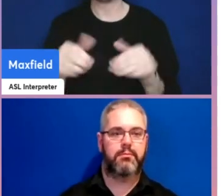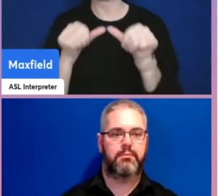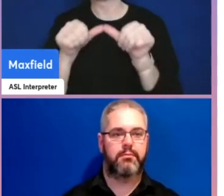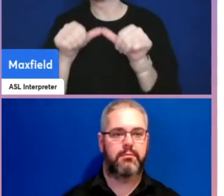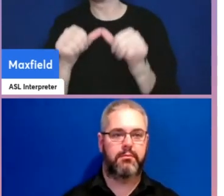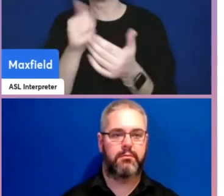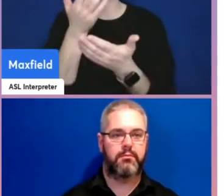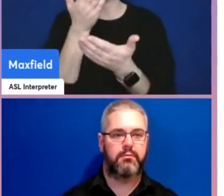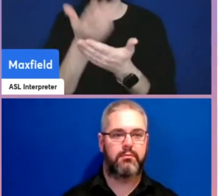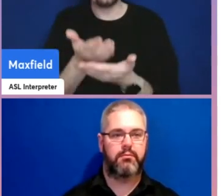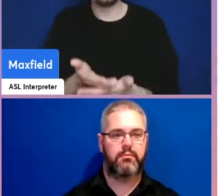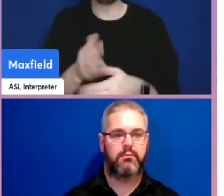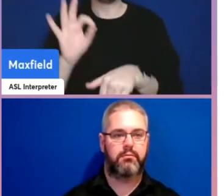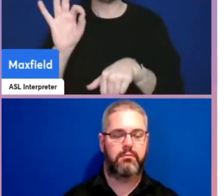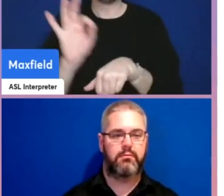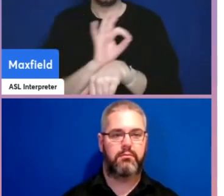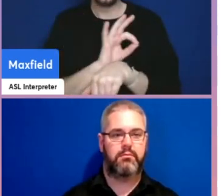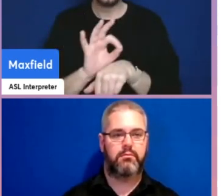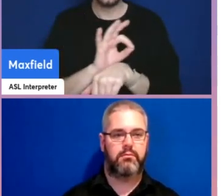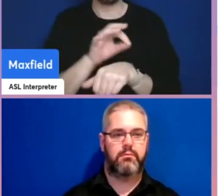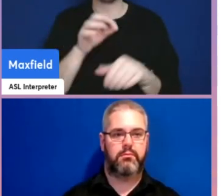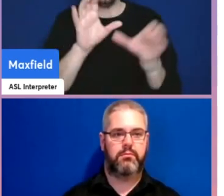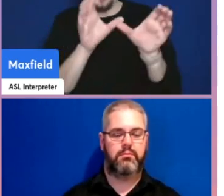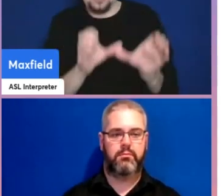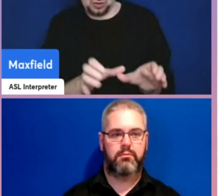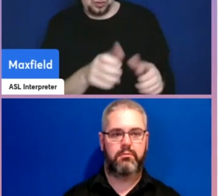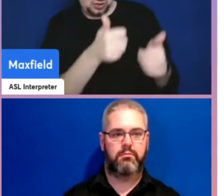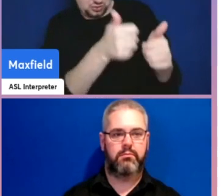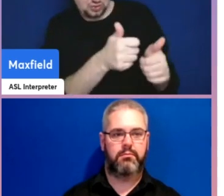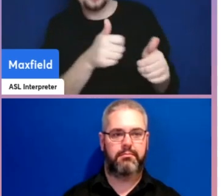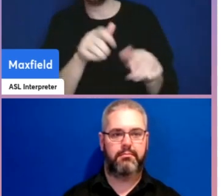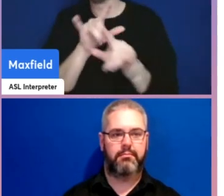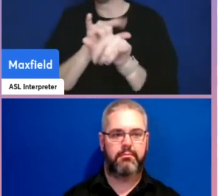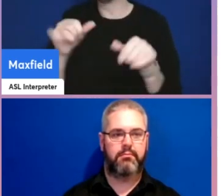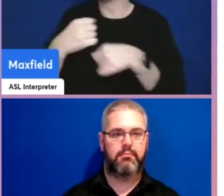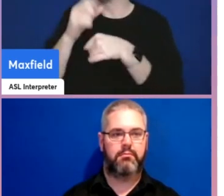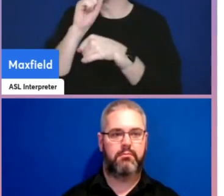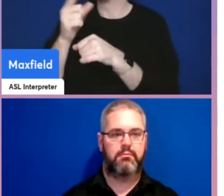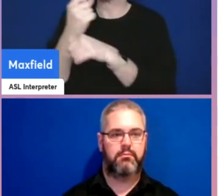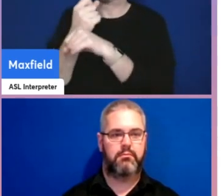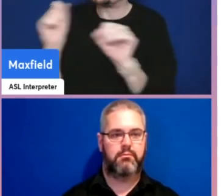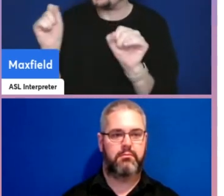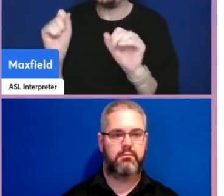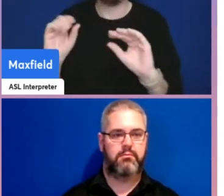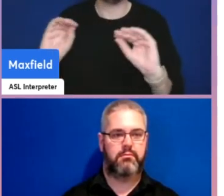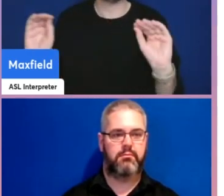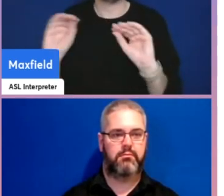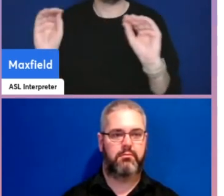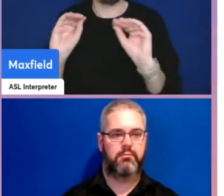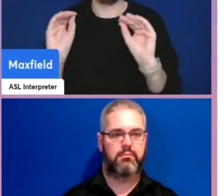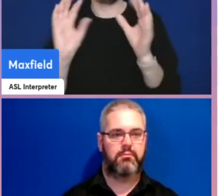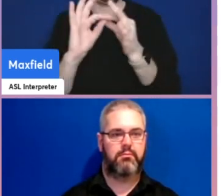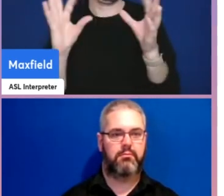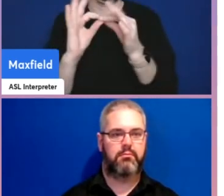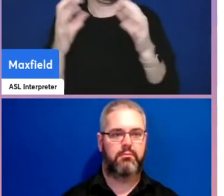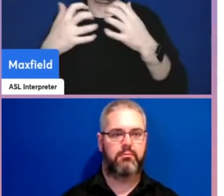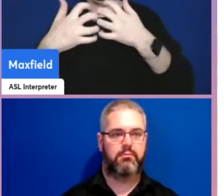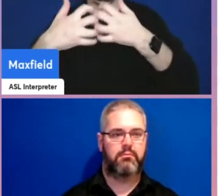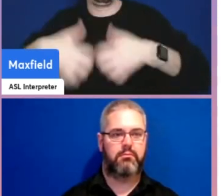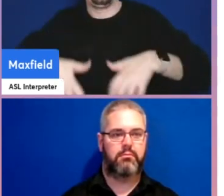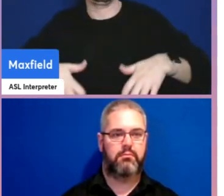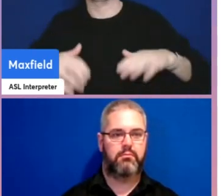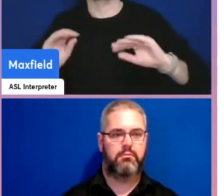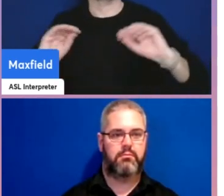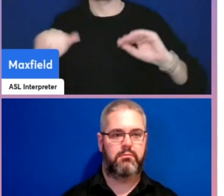of configuration, and at the same time ensuring that you can do it safely without kind of breaking or influencing anything